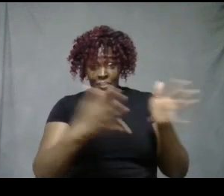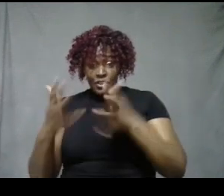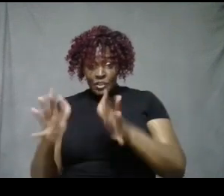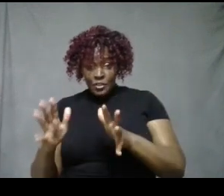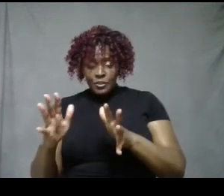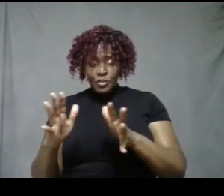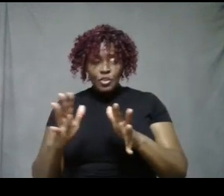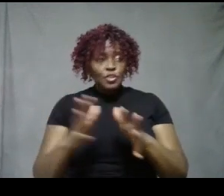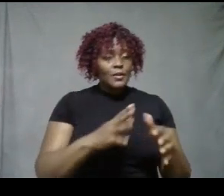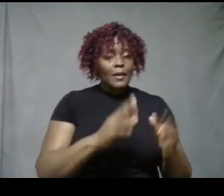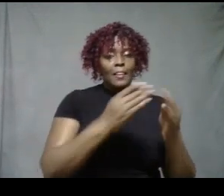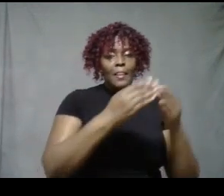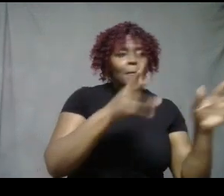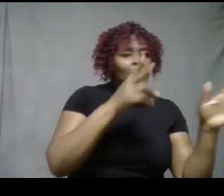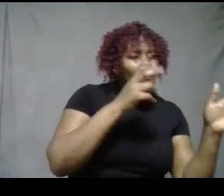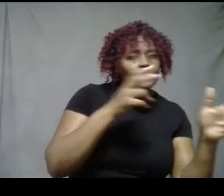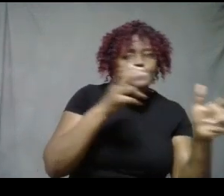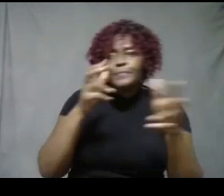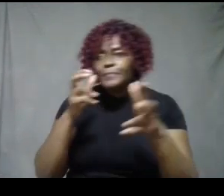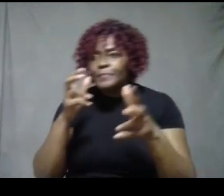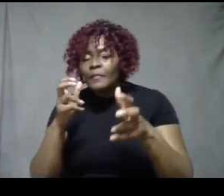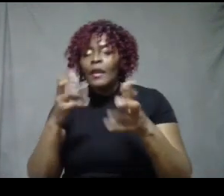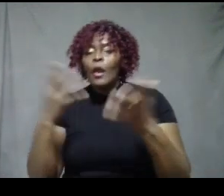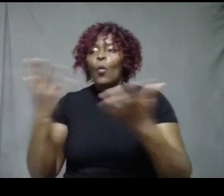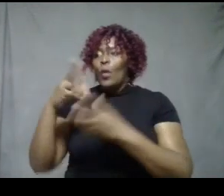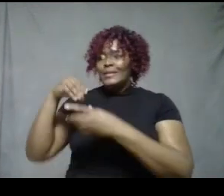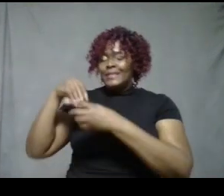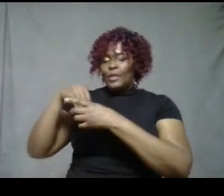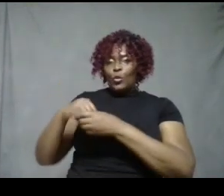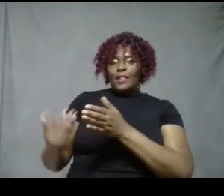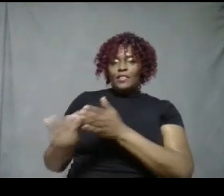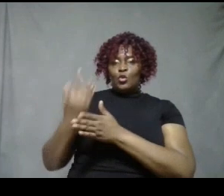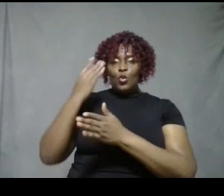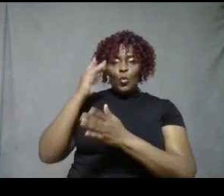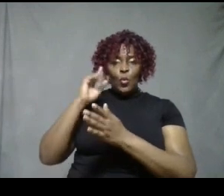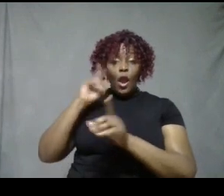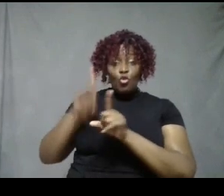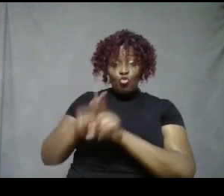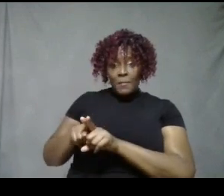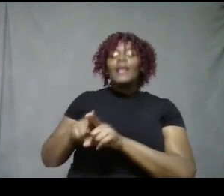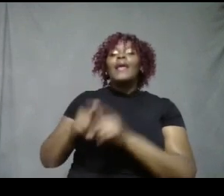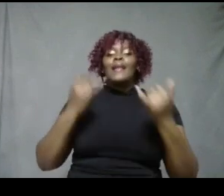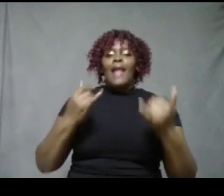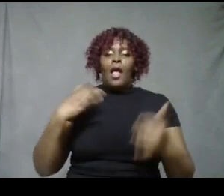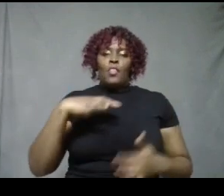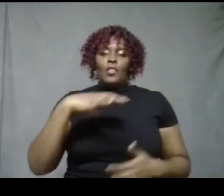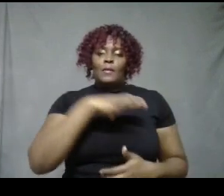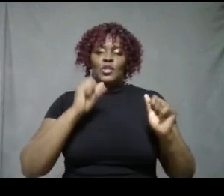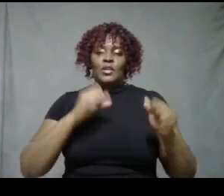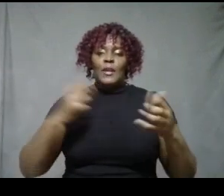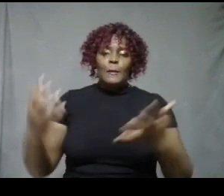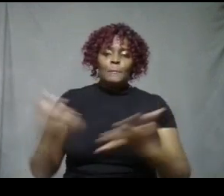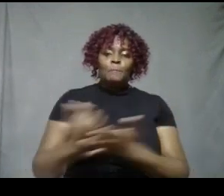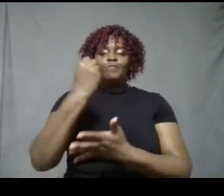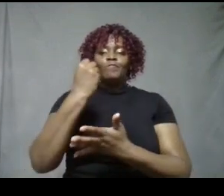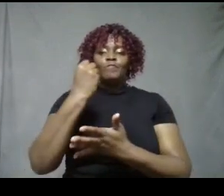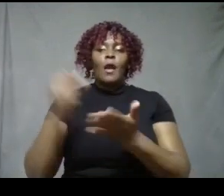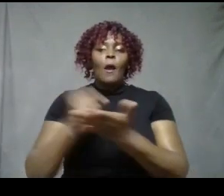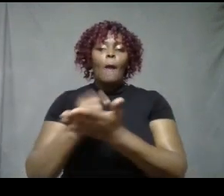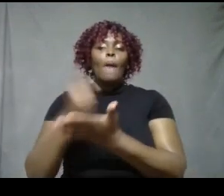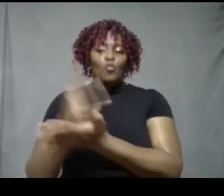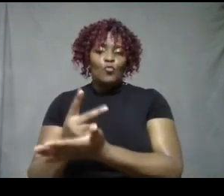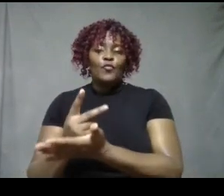public about what's in that new development agreement, at that time, the commission could take action to approve that new development agreement.